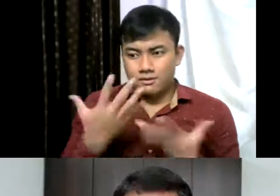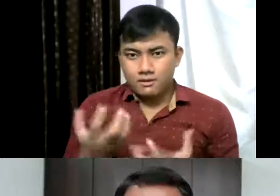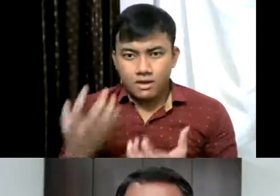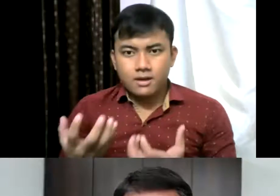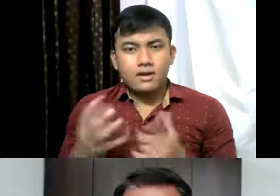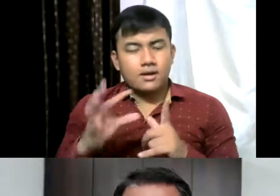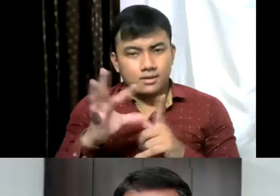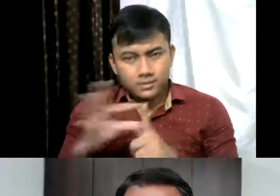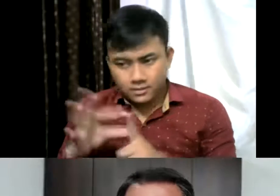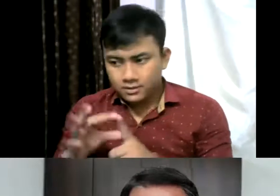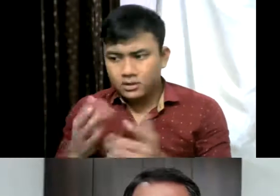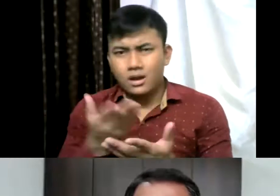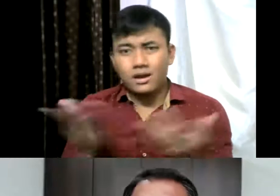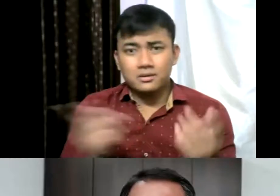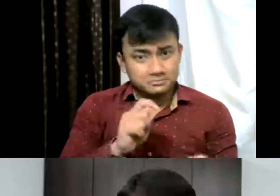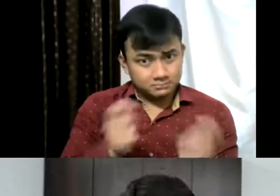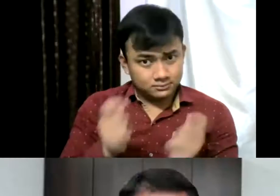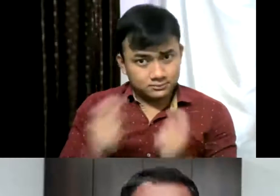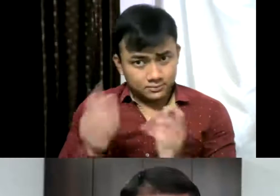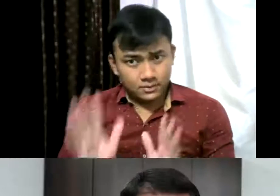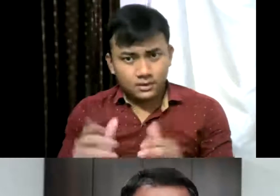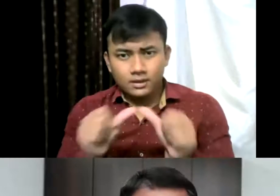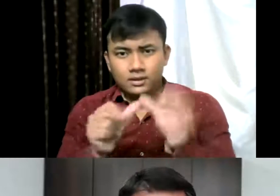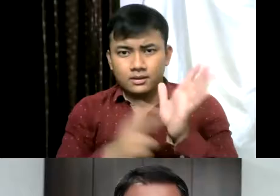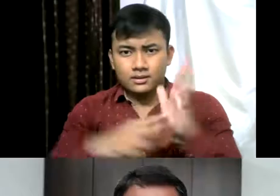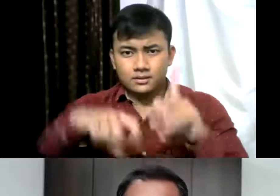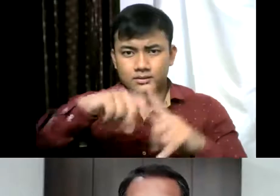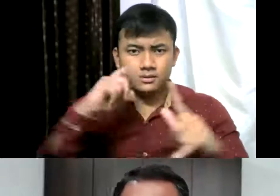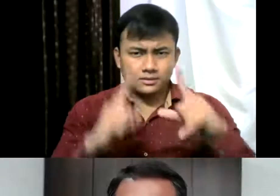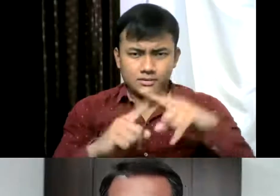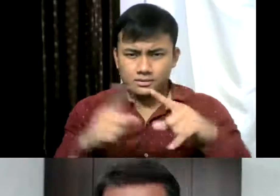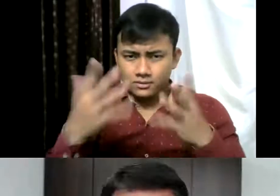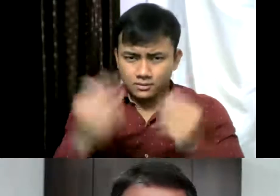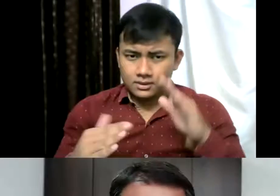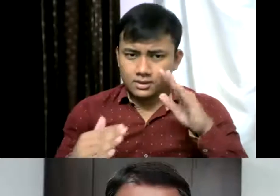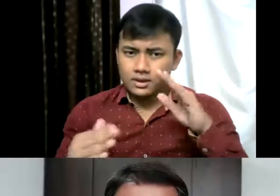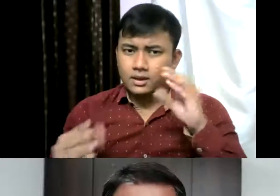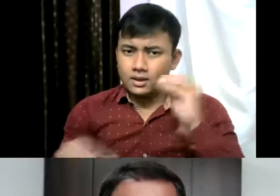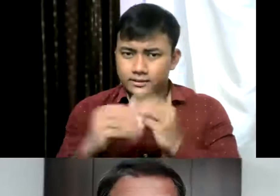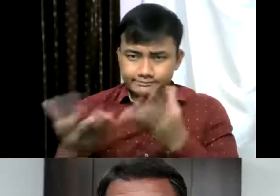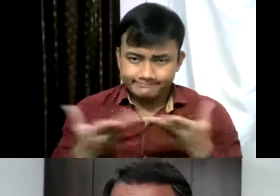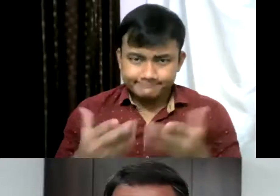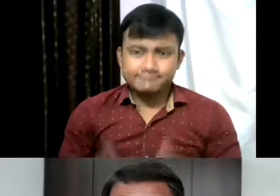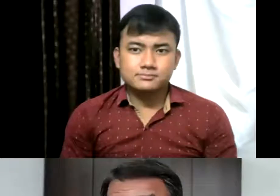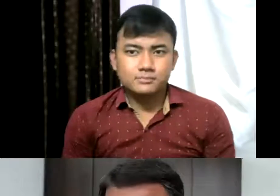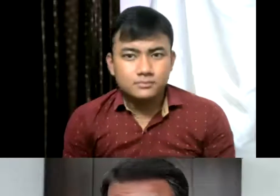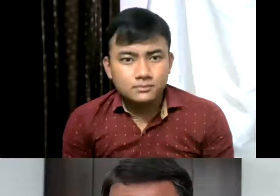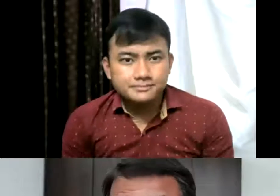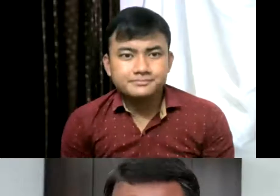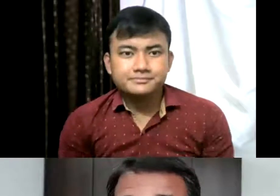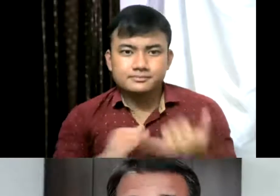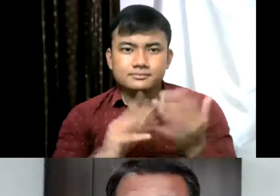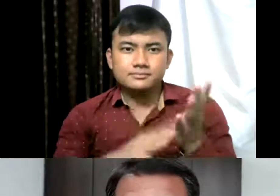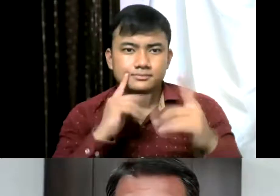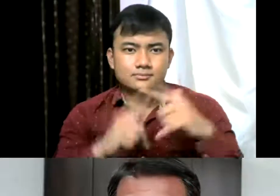out has changed? Ankit, you want to go first, and then maybe Dhiren, you can add to it? Sure, absolutely. Smita, I would love to hear a